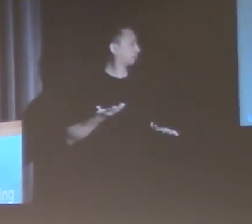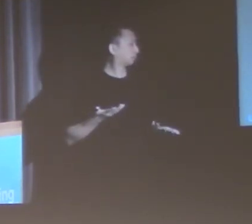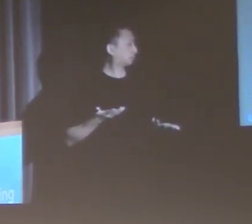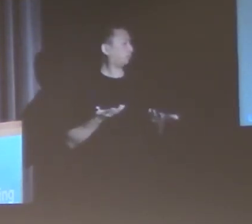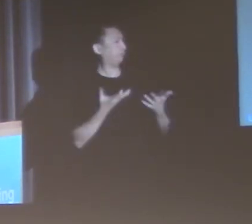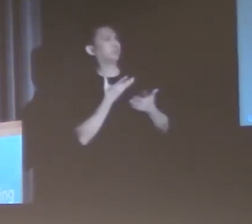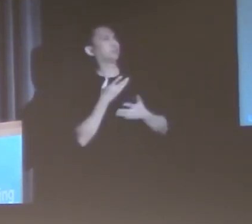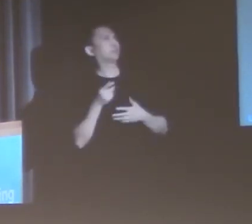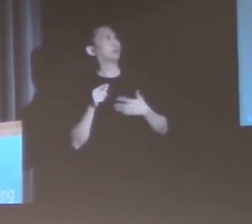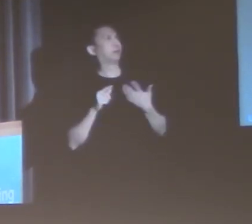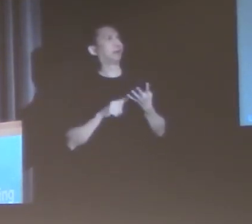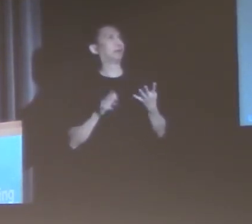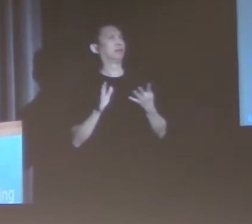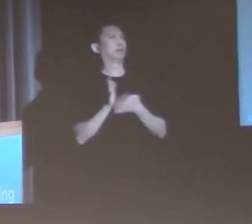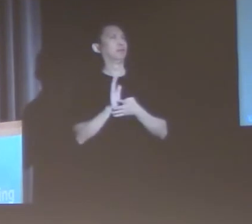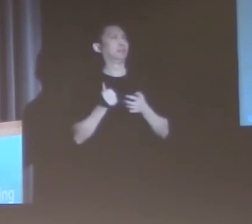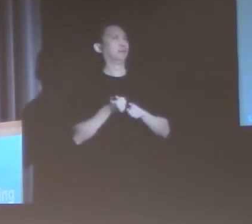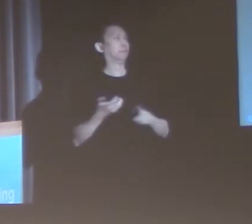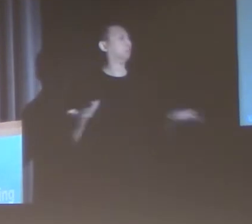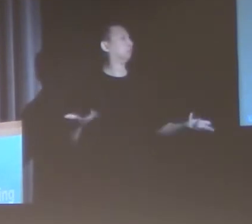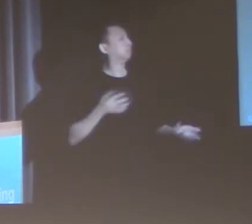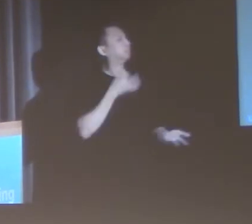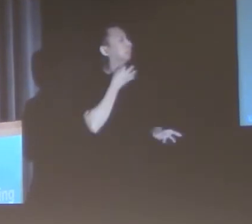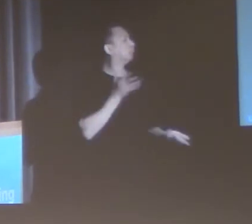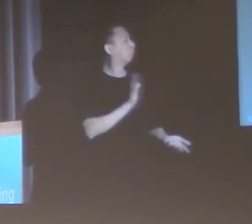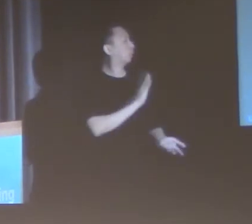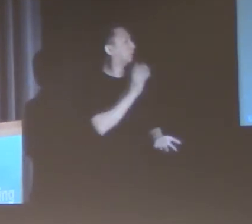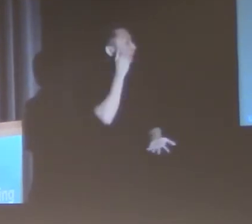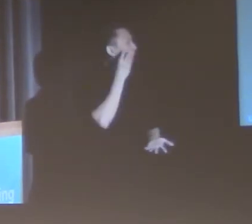as a finished project.